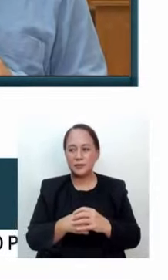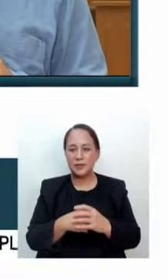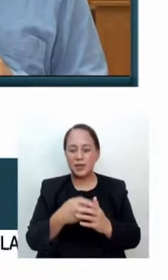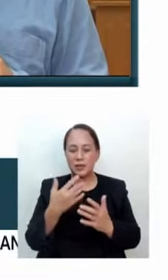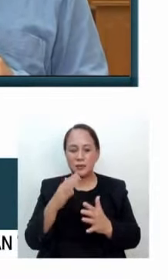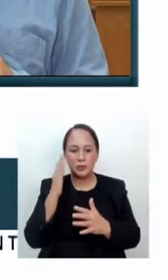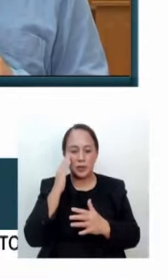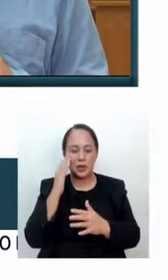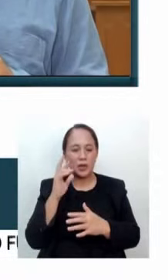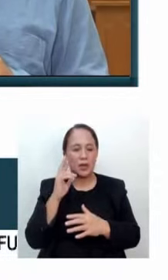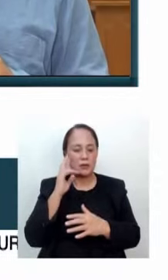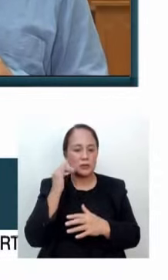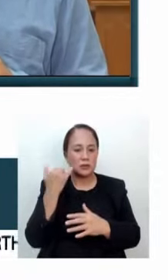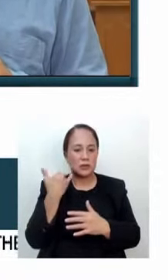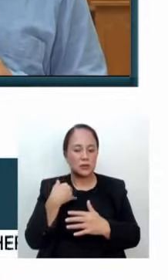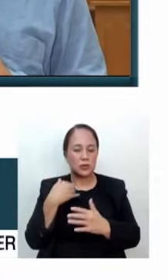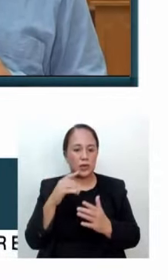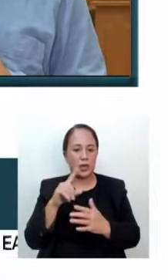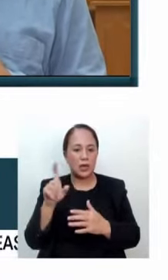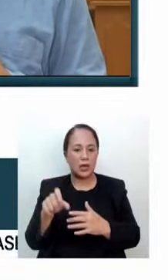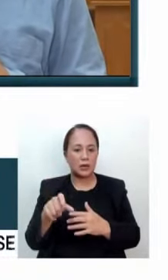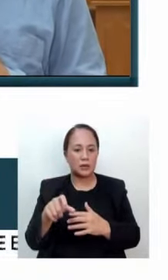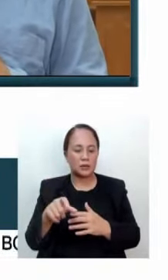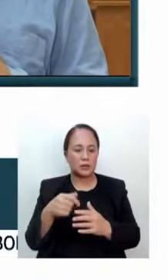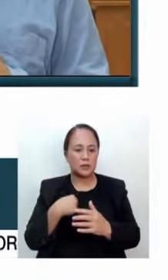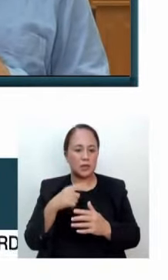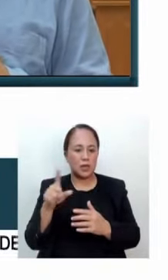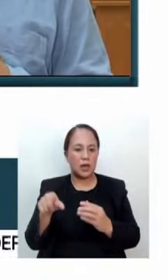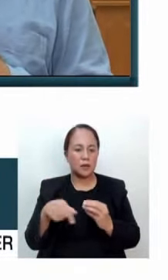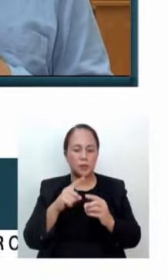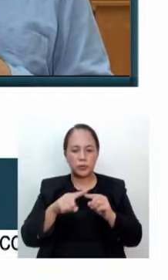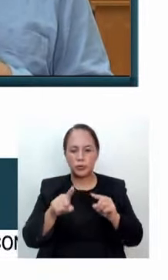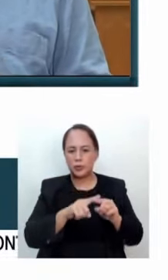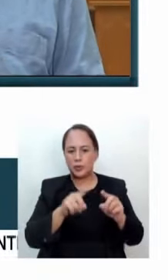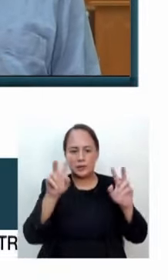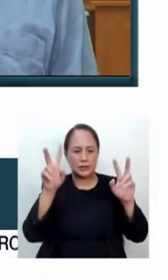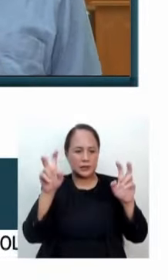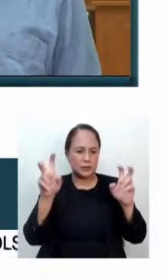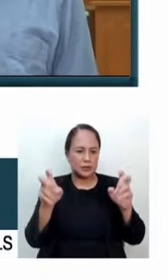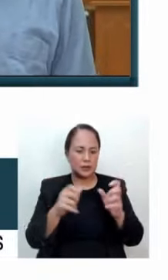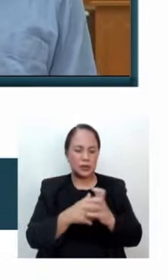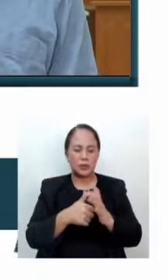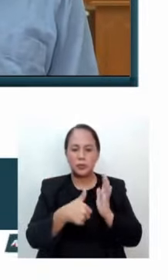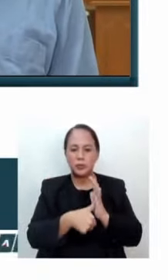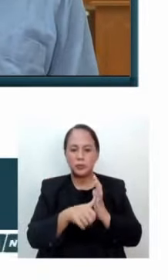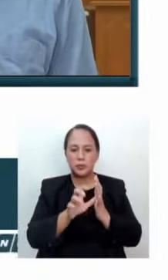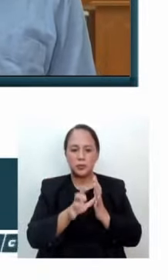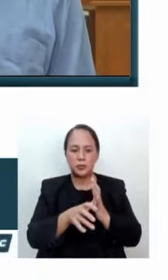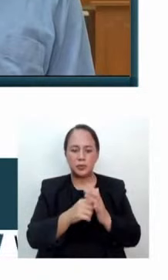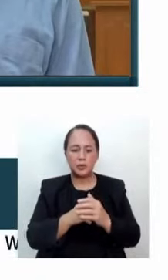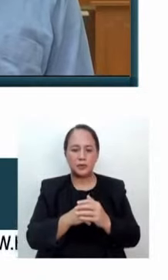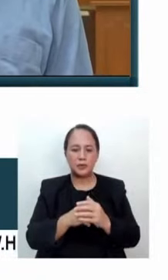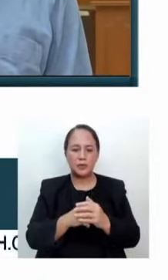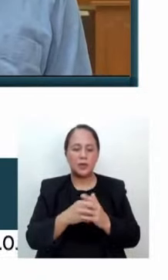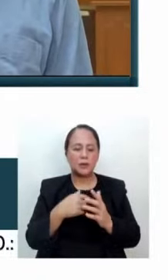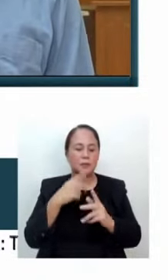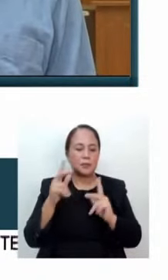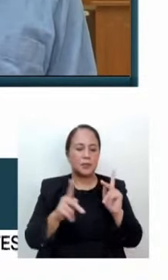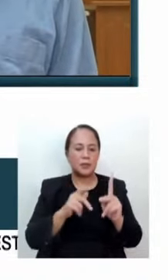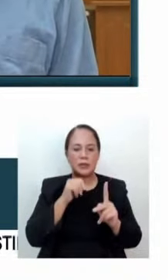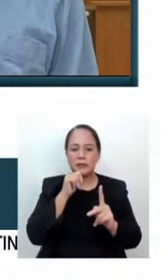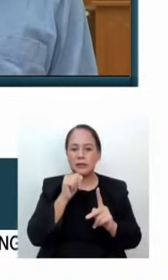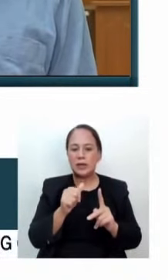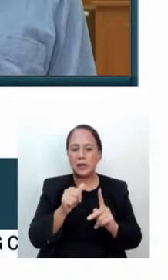RG, I also have to ask you about, you know, the various issues involving the COMELEC as of late, people not being able